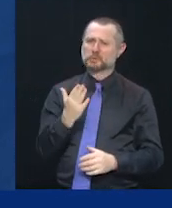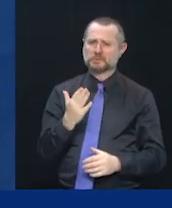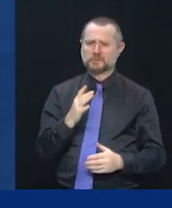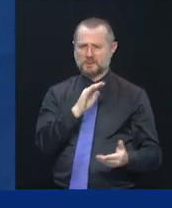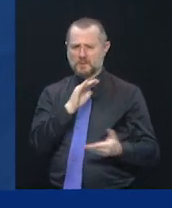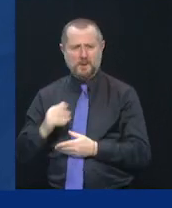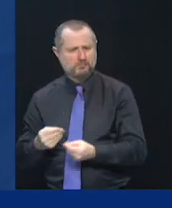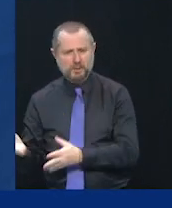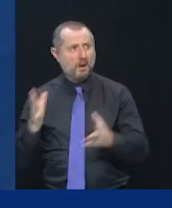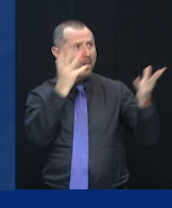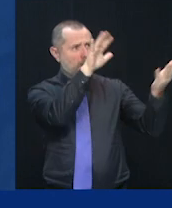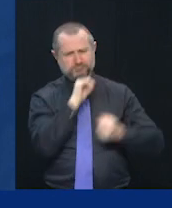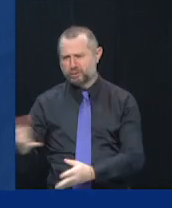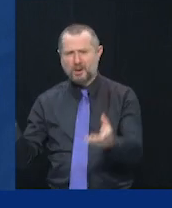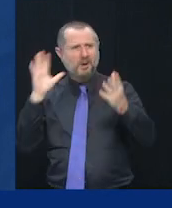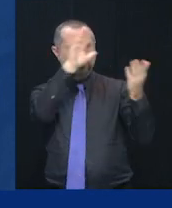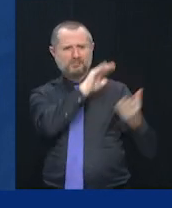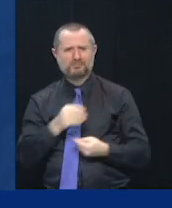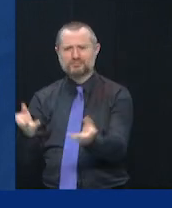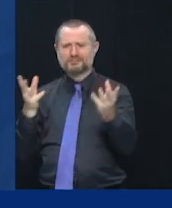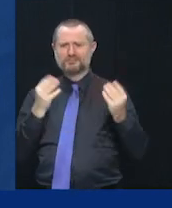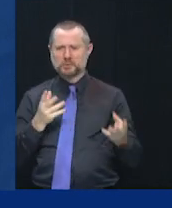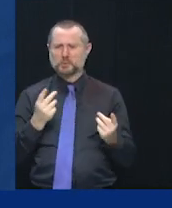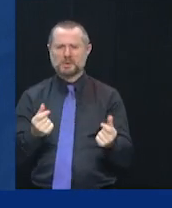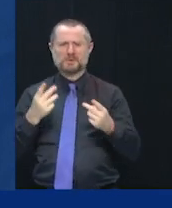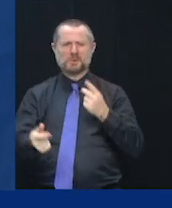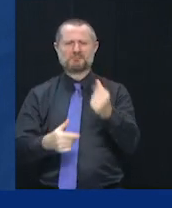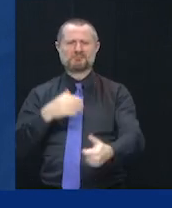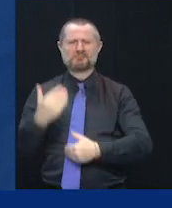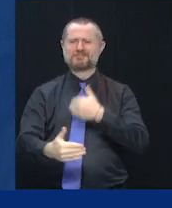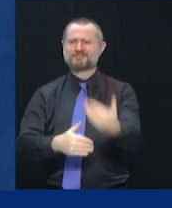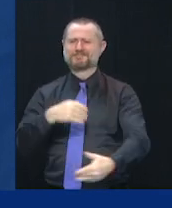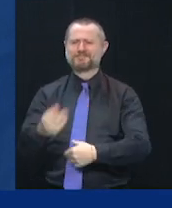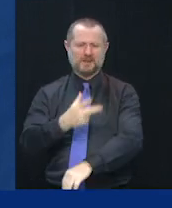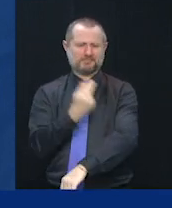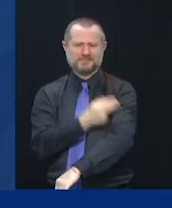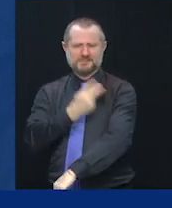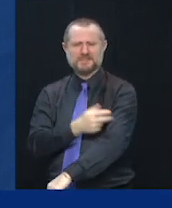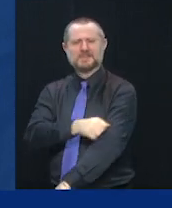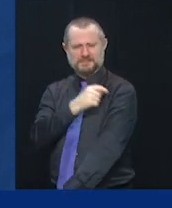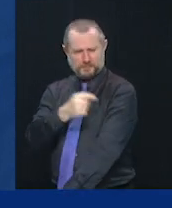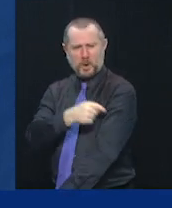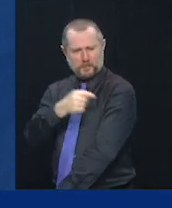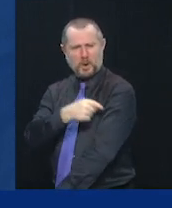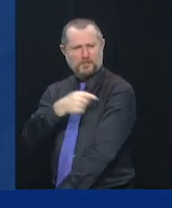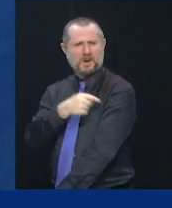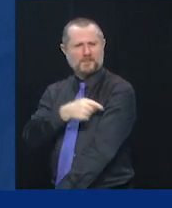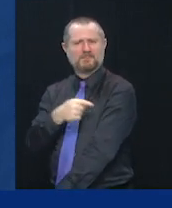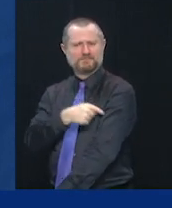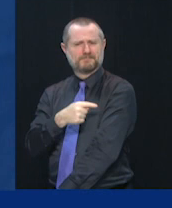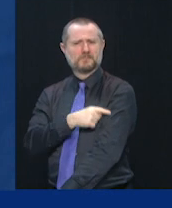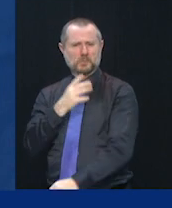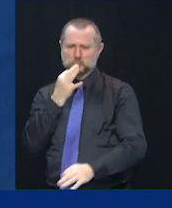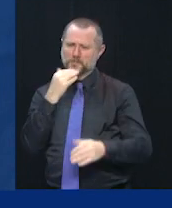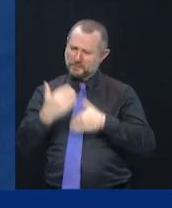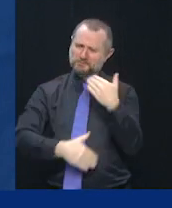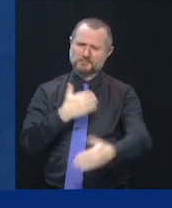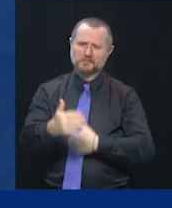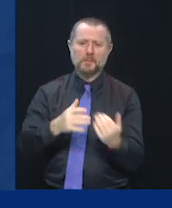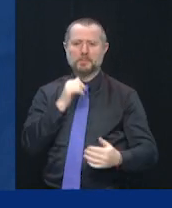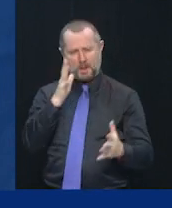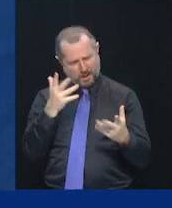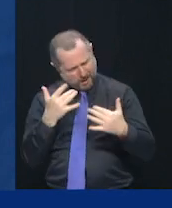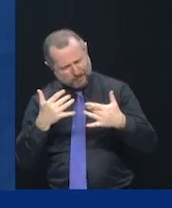that we've received and get it into people's arms as soon as possible, and that's what we're doing. And then